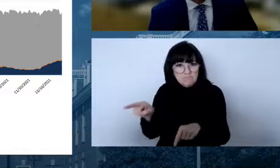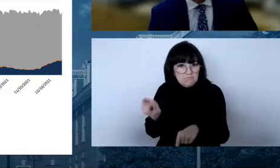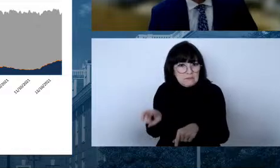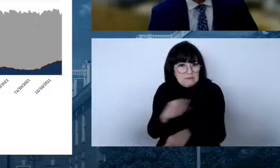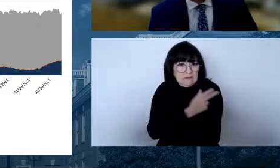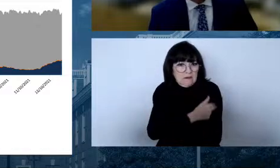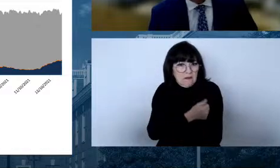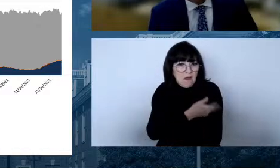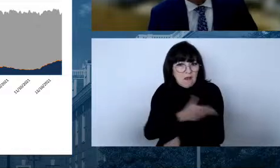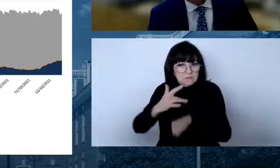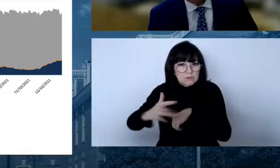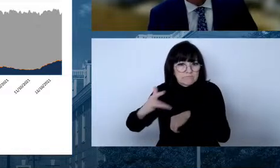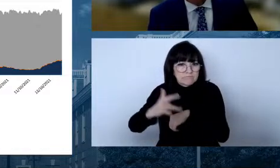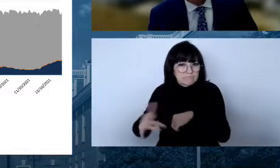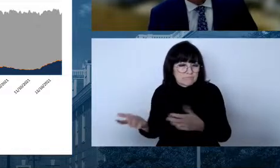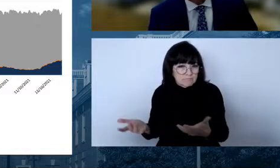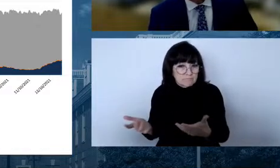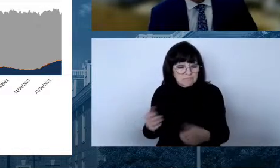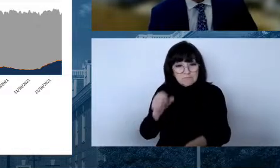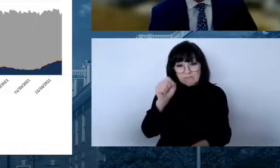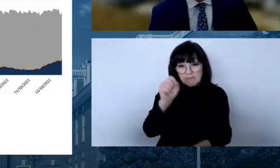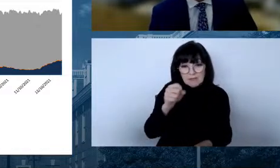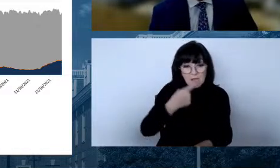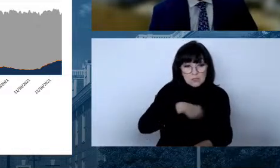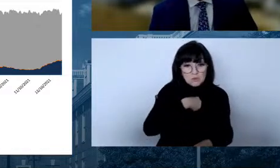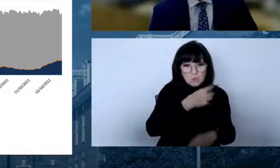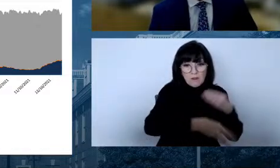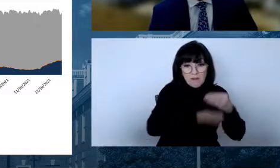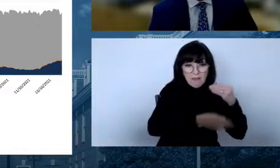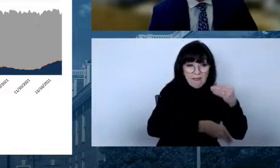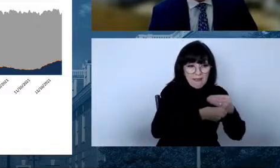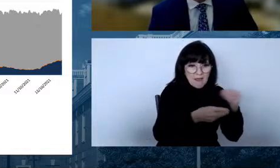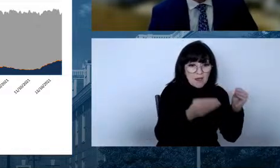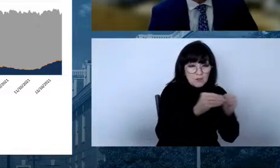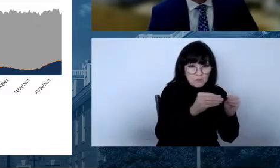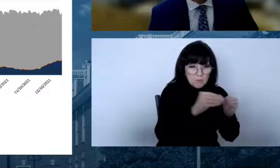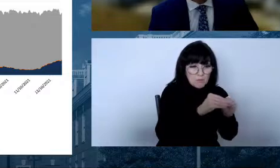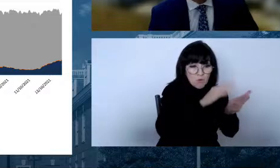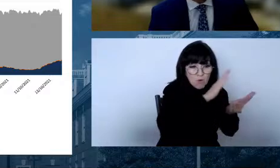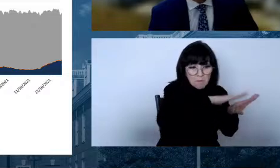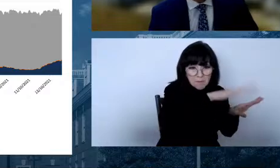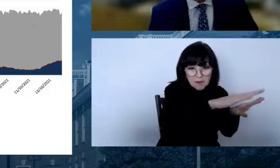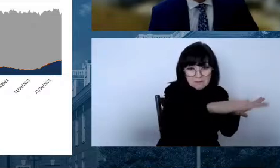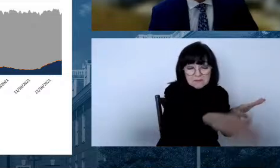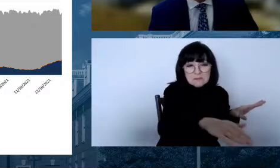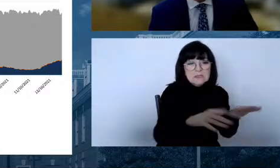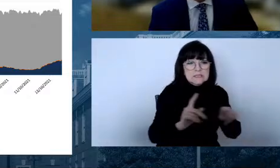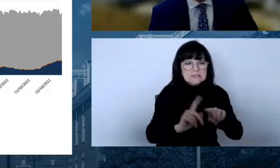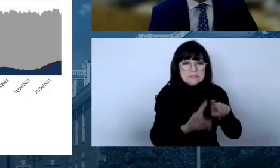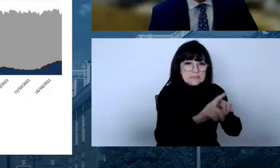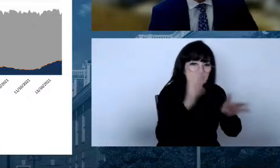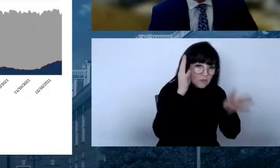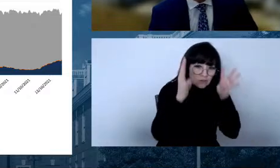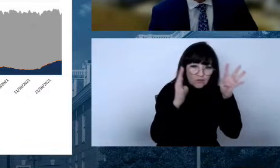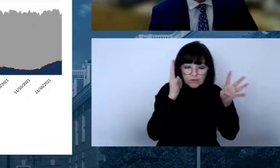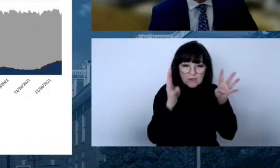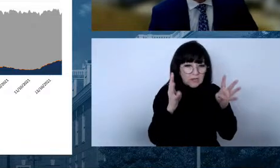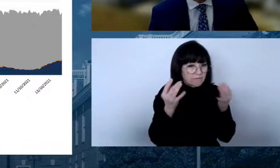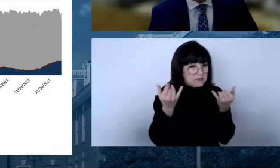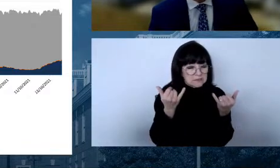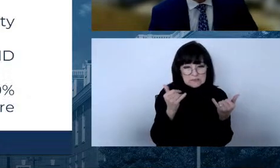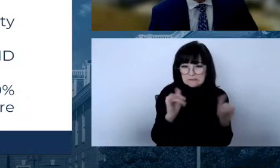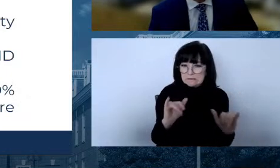And even though we've increased our capacity by adding more beds in several different ways, we still are